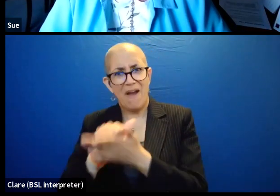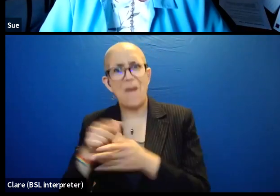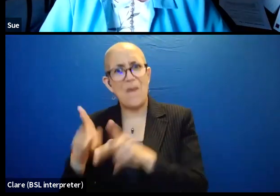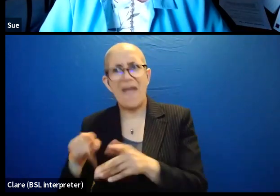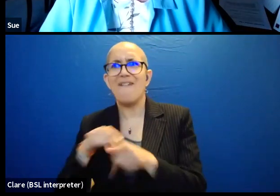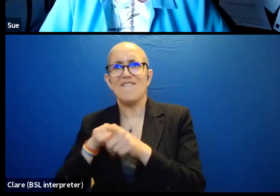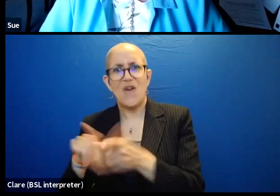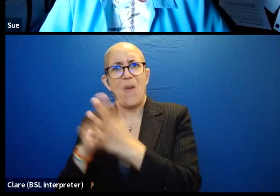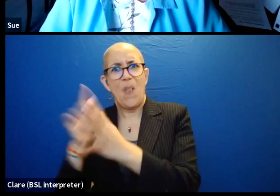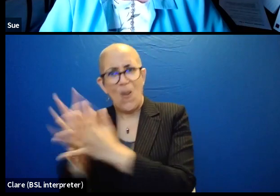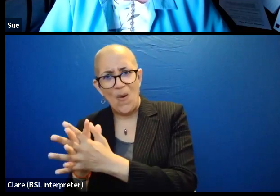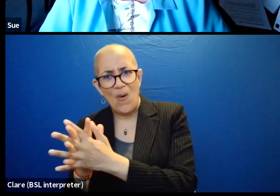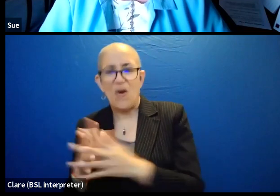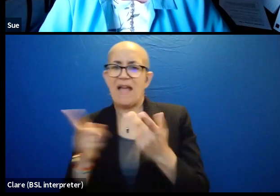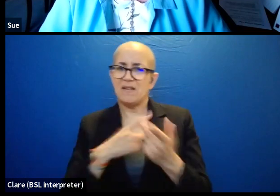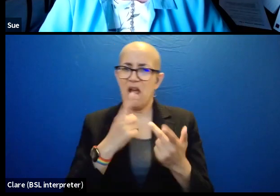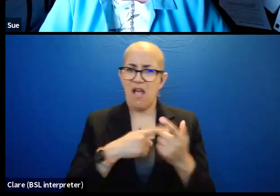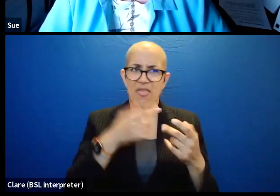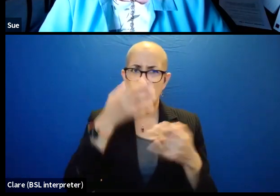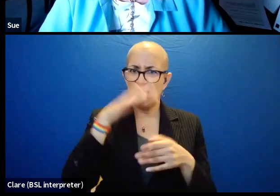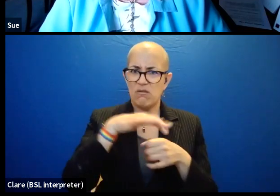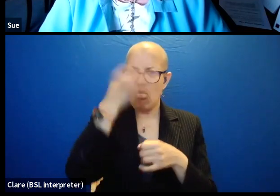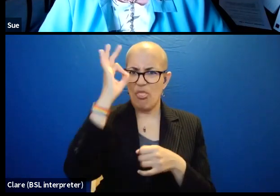So those local authorities who are breaching it